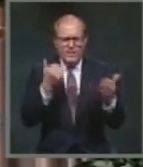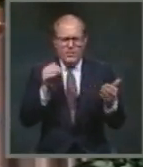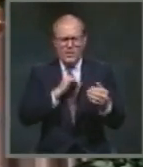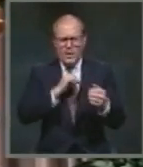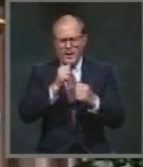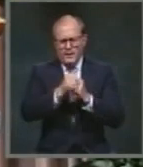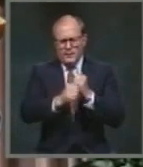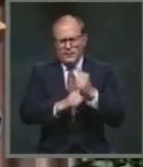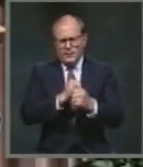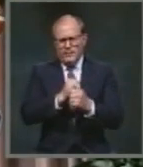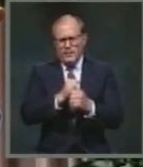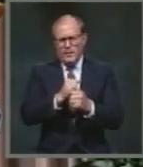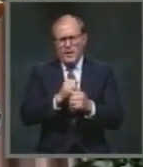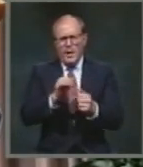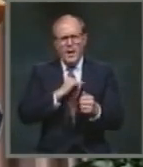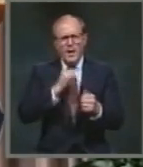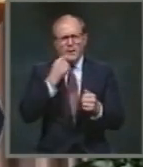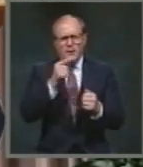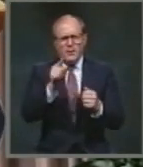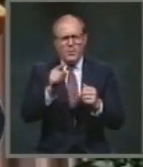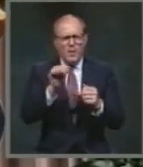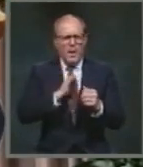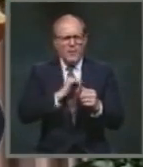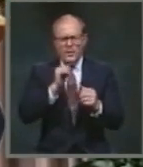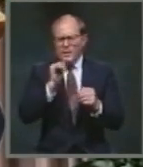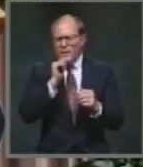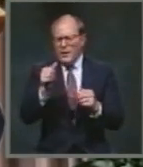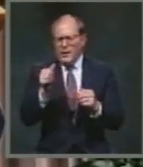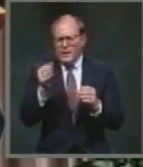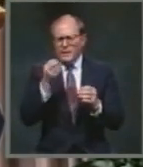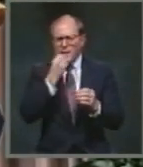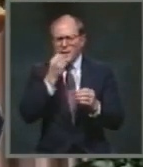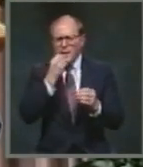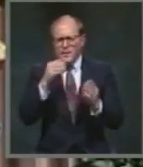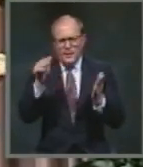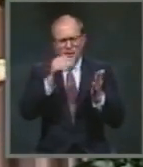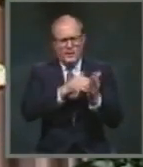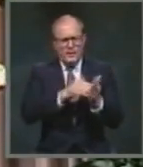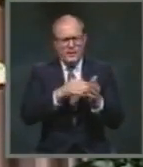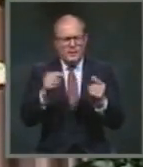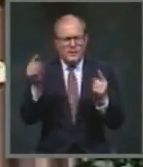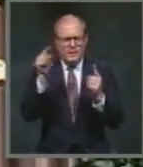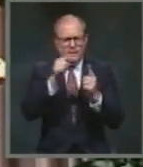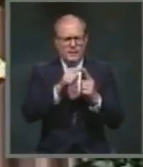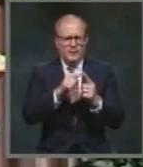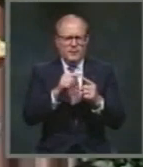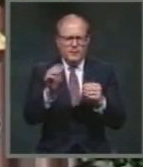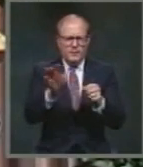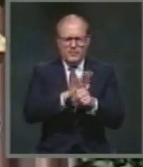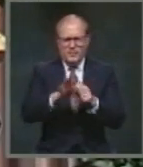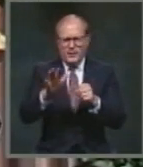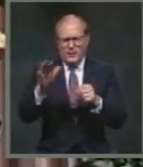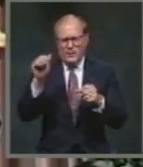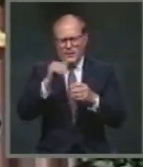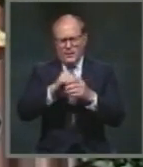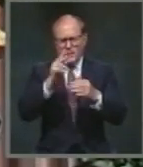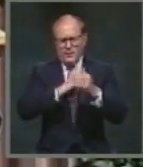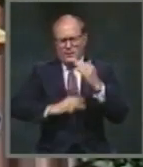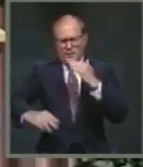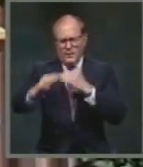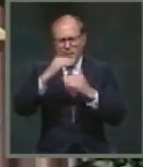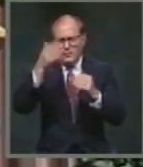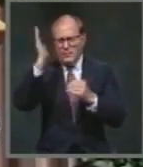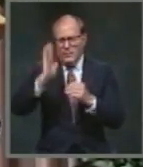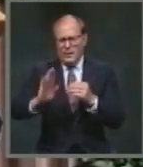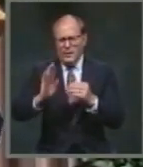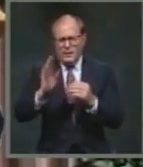suffer. For I say unto you, I will not any more eat thereof until it be fulfilled in the kingdom of God." And